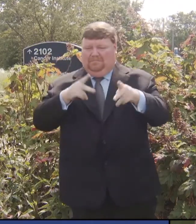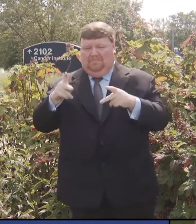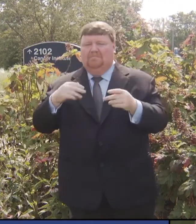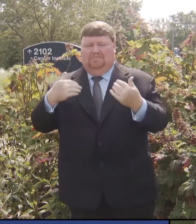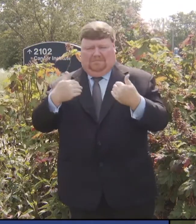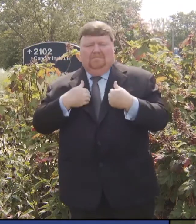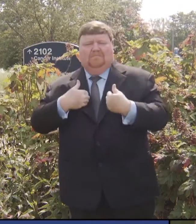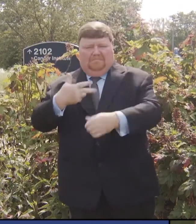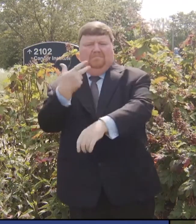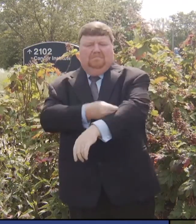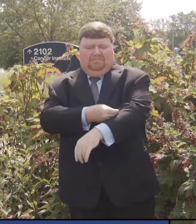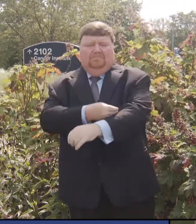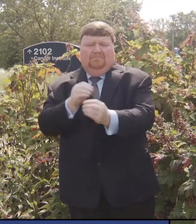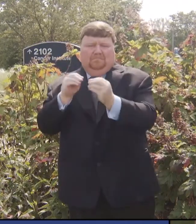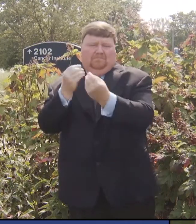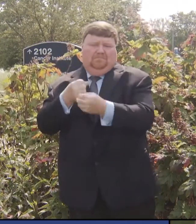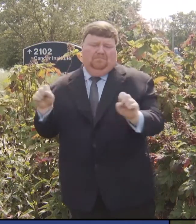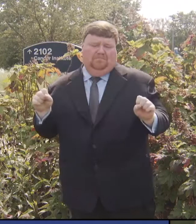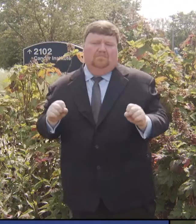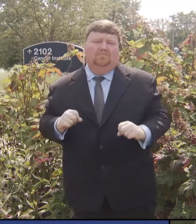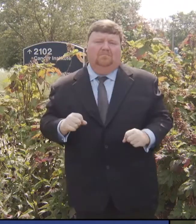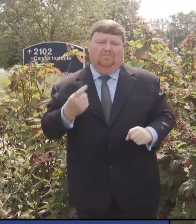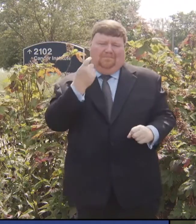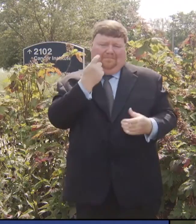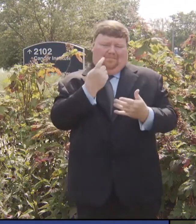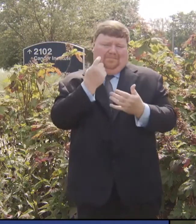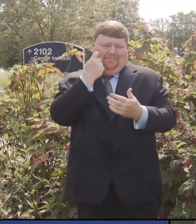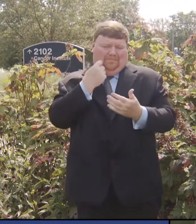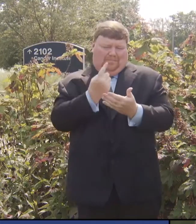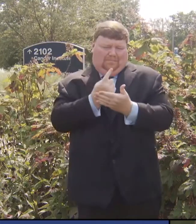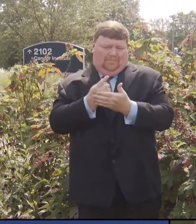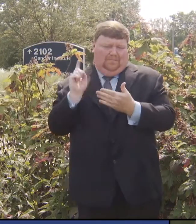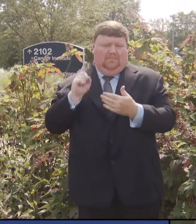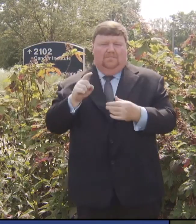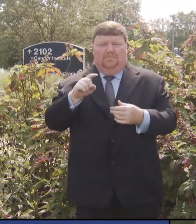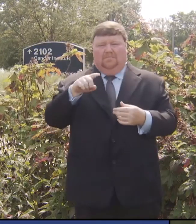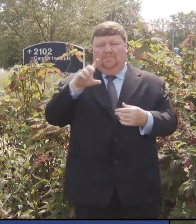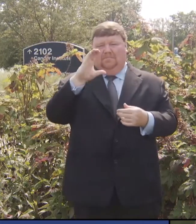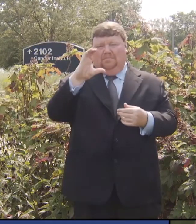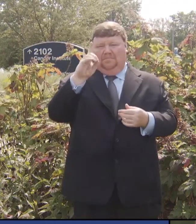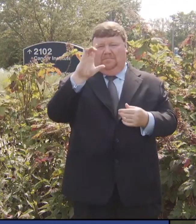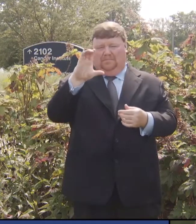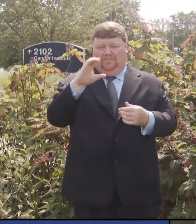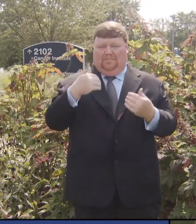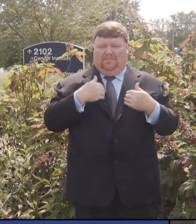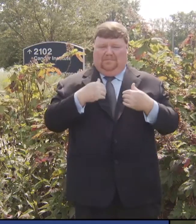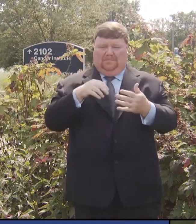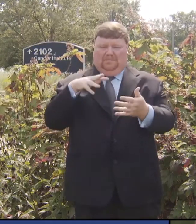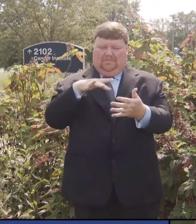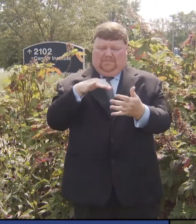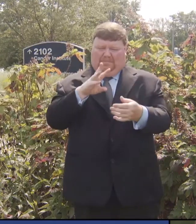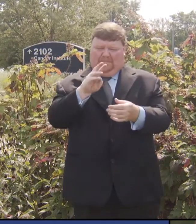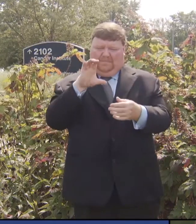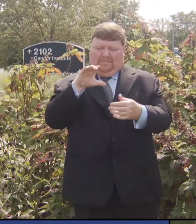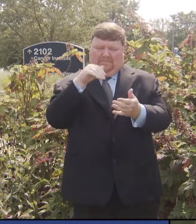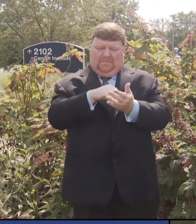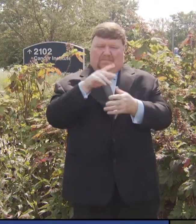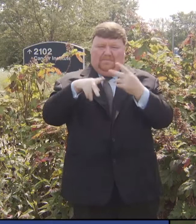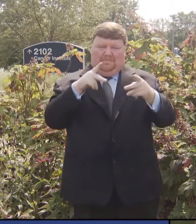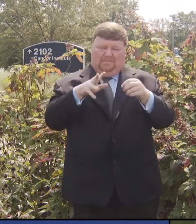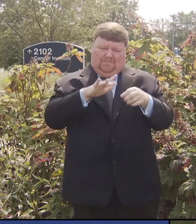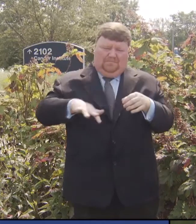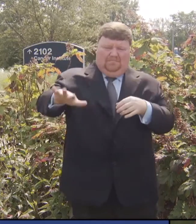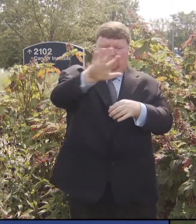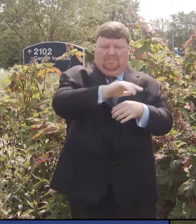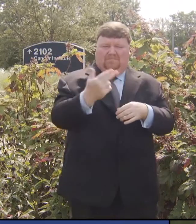Just last week, the CDC released a study of 600,000 people with COVID-19 across 13 states